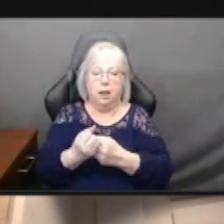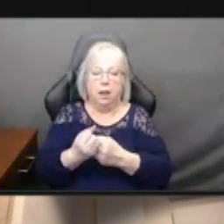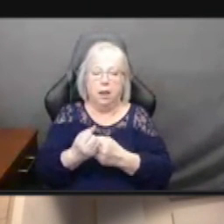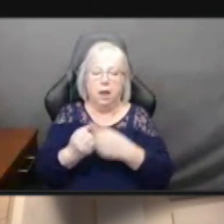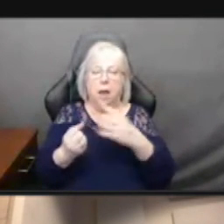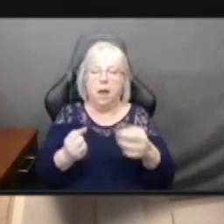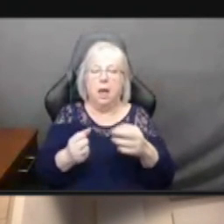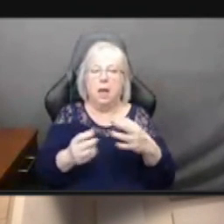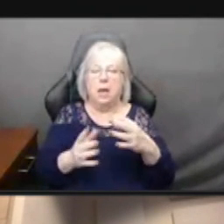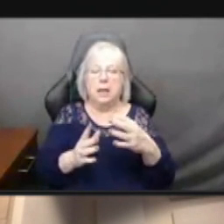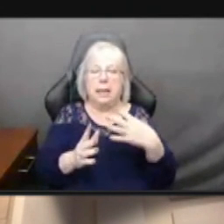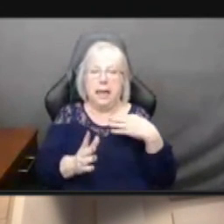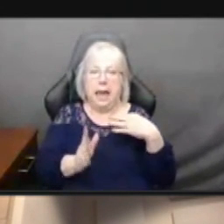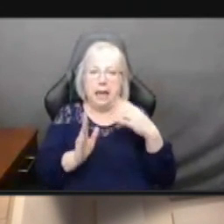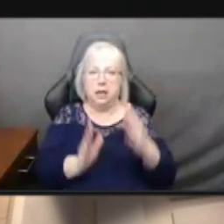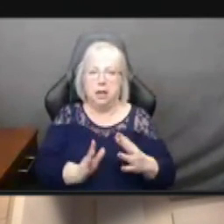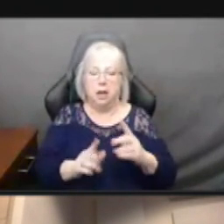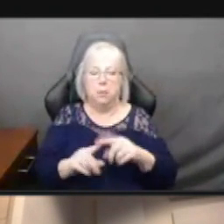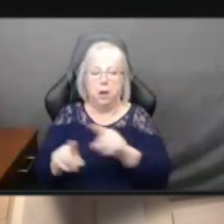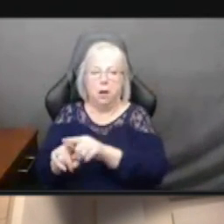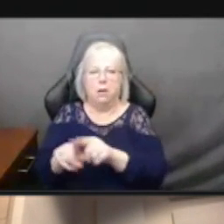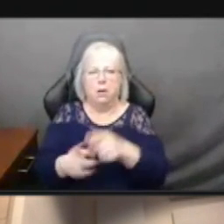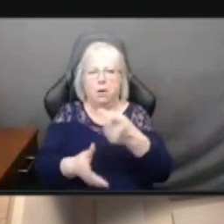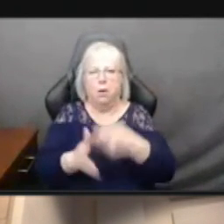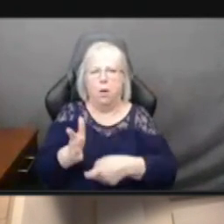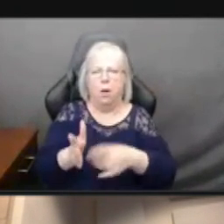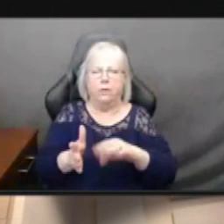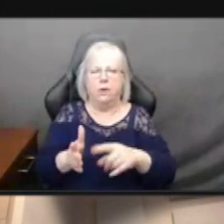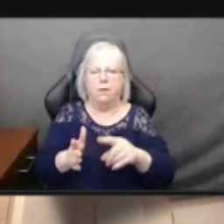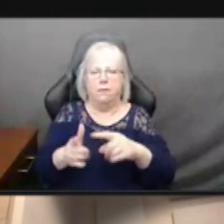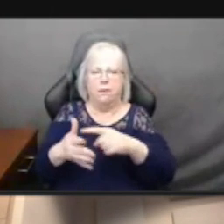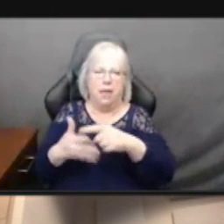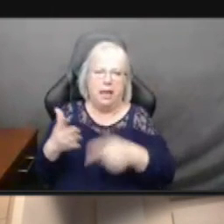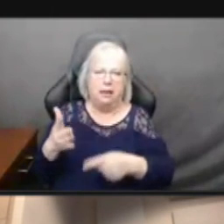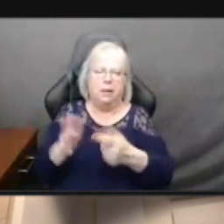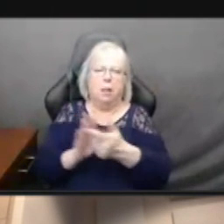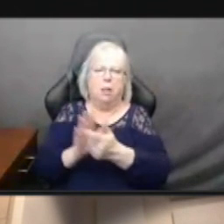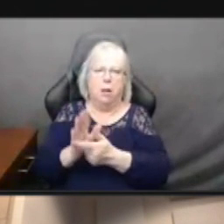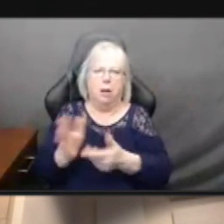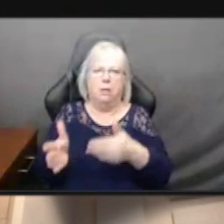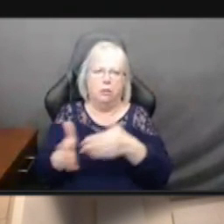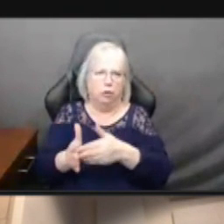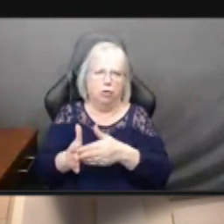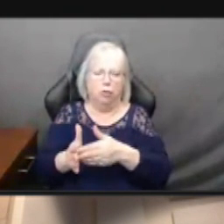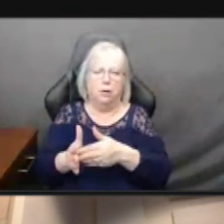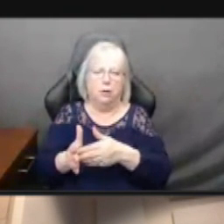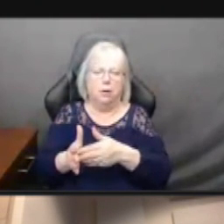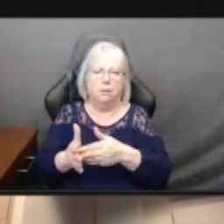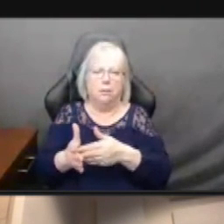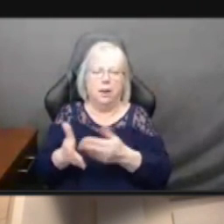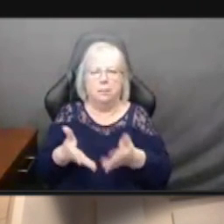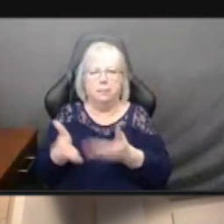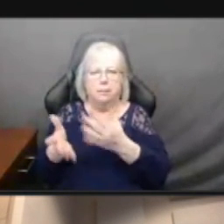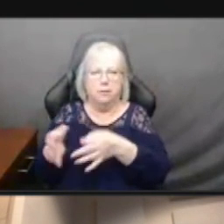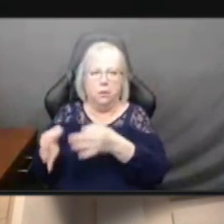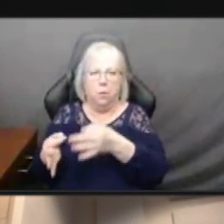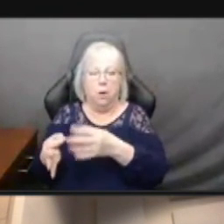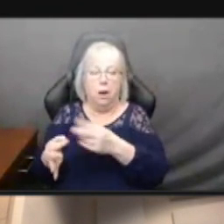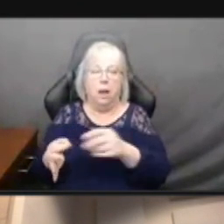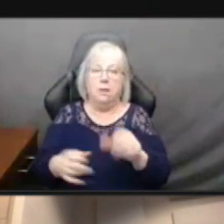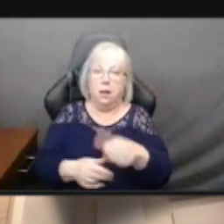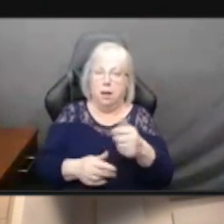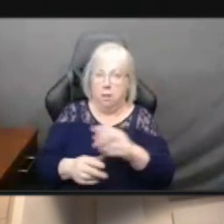candidate, but also the cost of these lawsuits, okay? And the other thing,